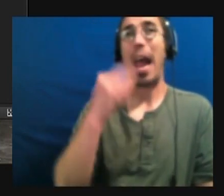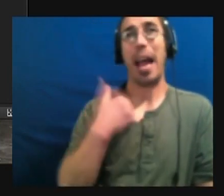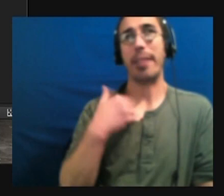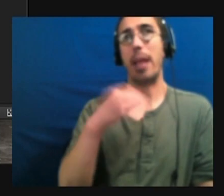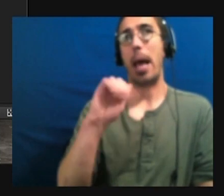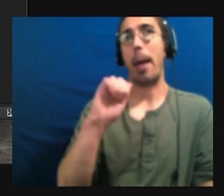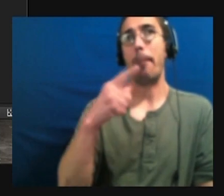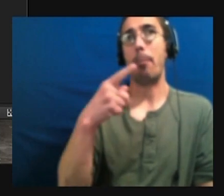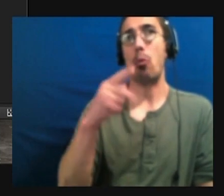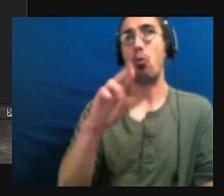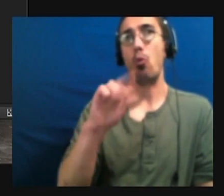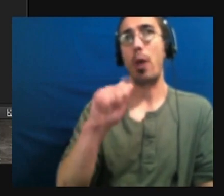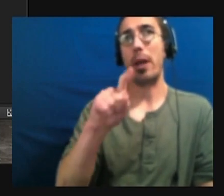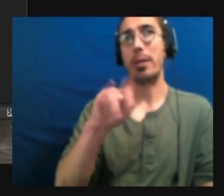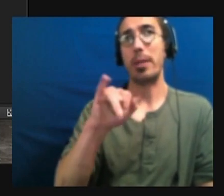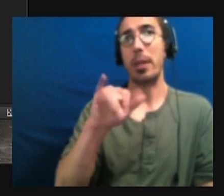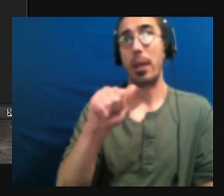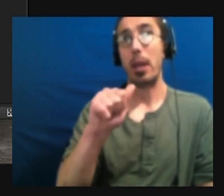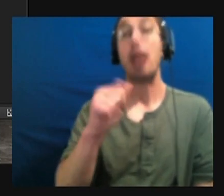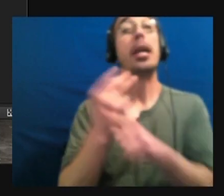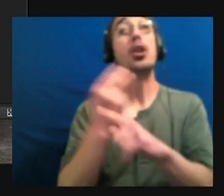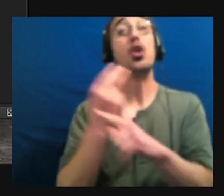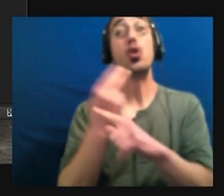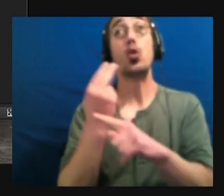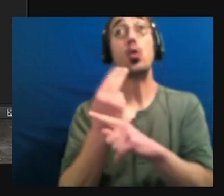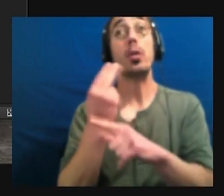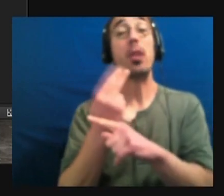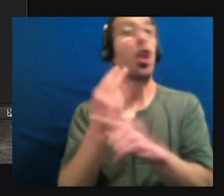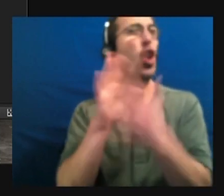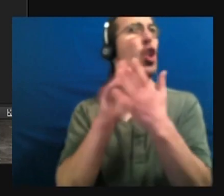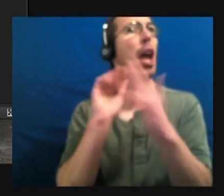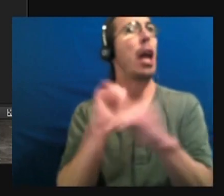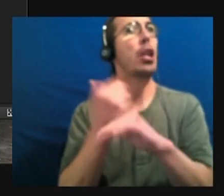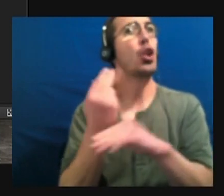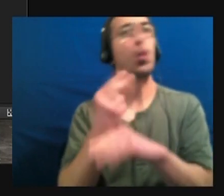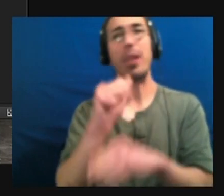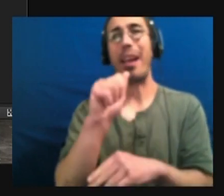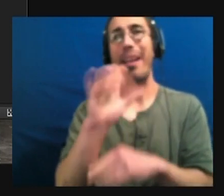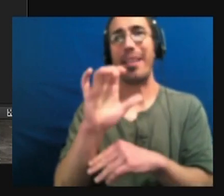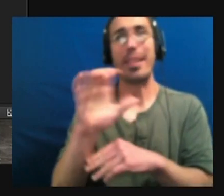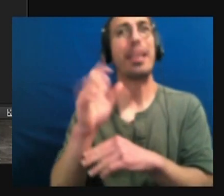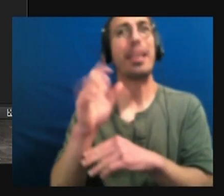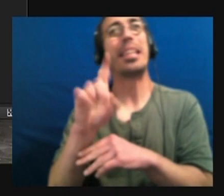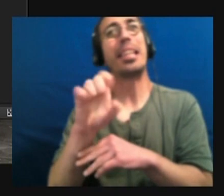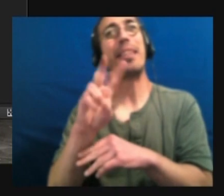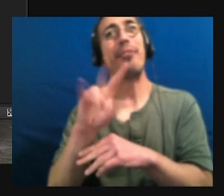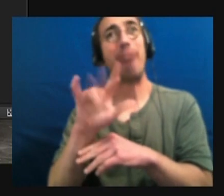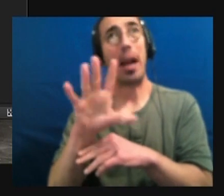learning how to use an AAC device, although in this particular video,